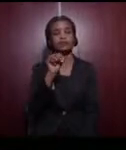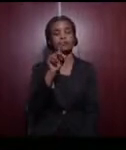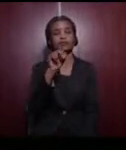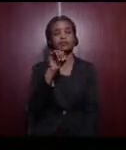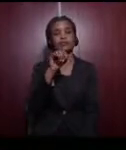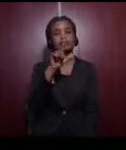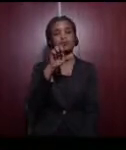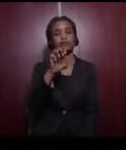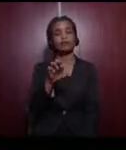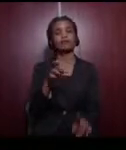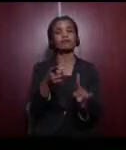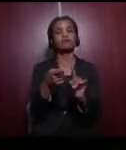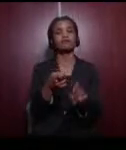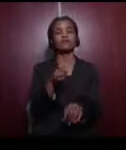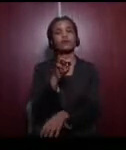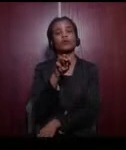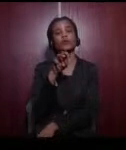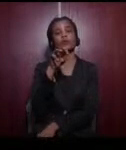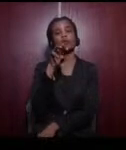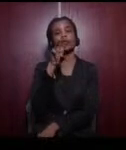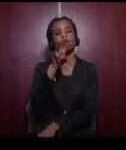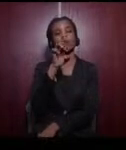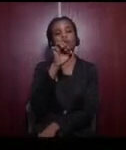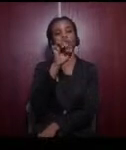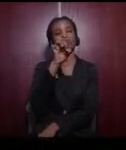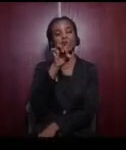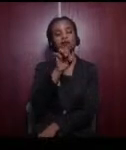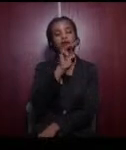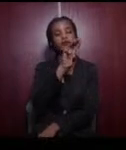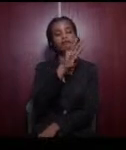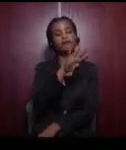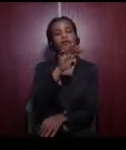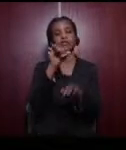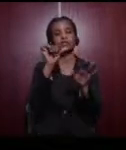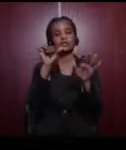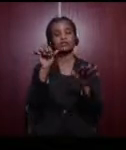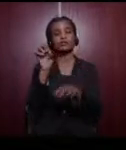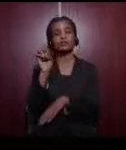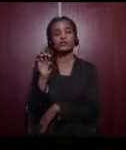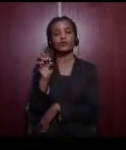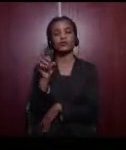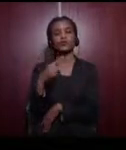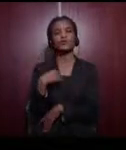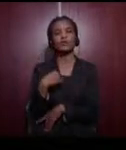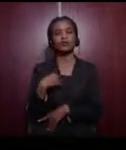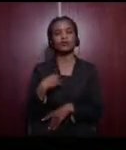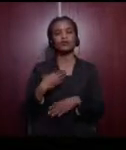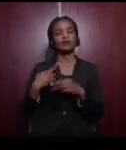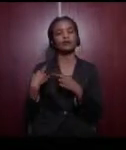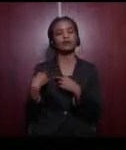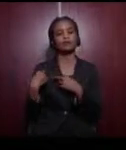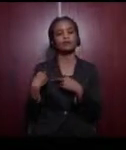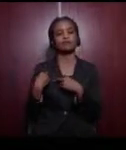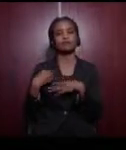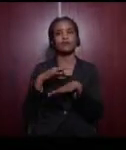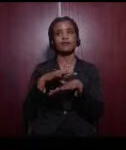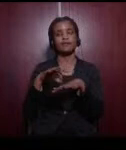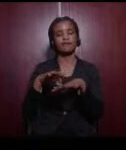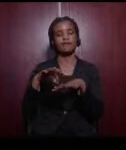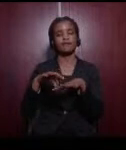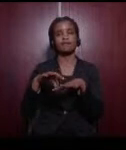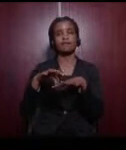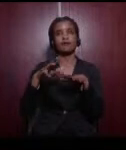46 Soweto. I'm a small scale farmer. Ngizwilela mama ukhuluma nge food security. I'm one of